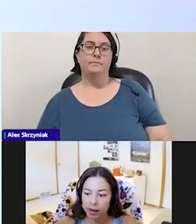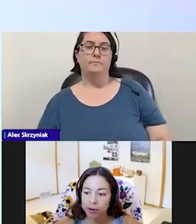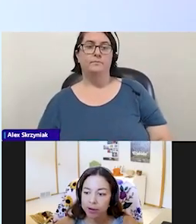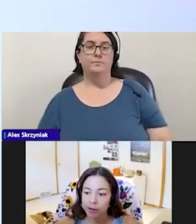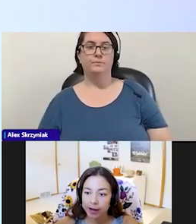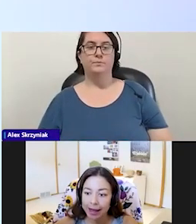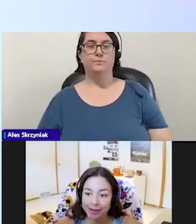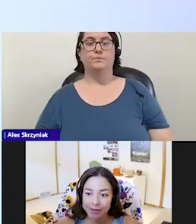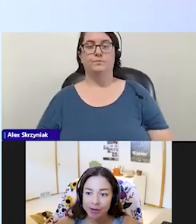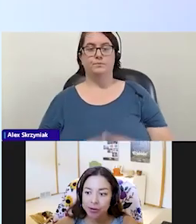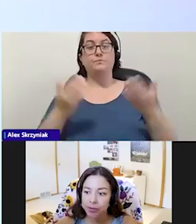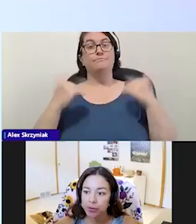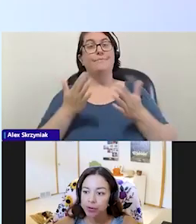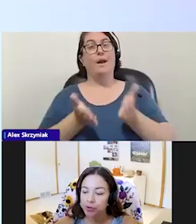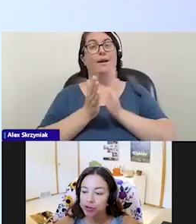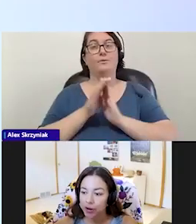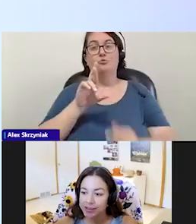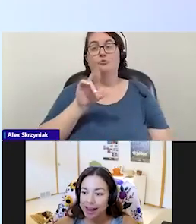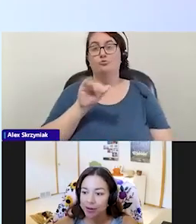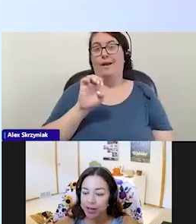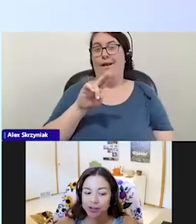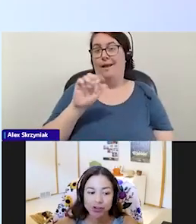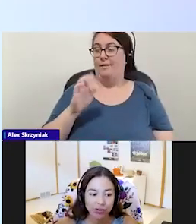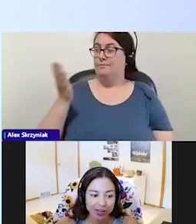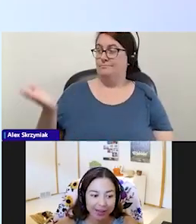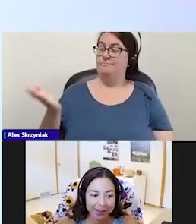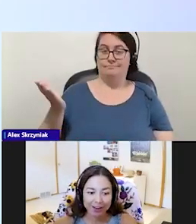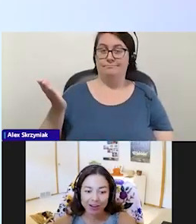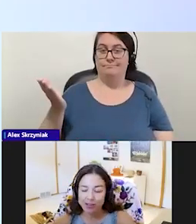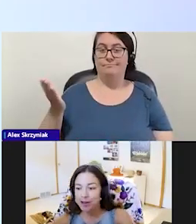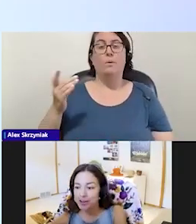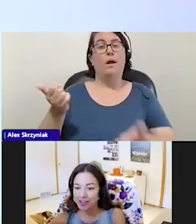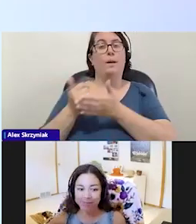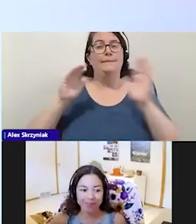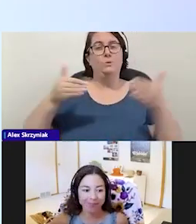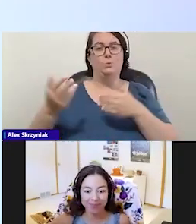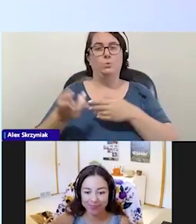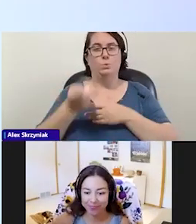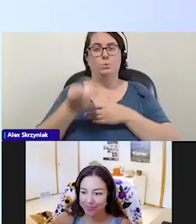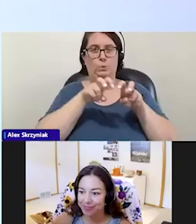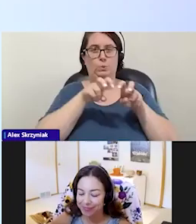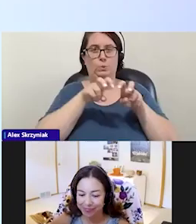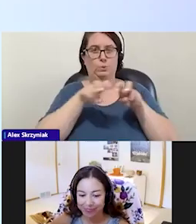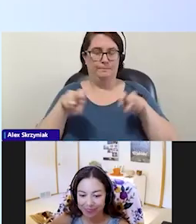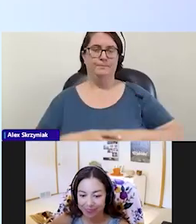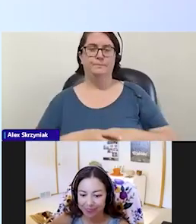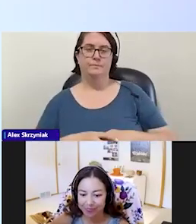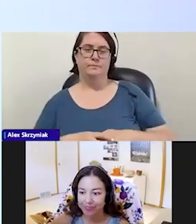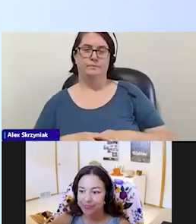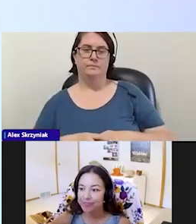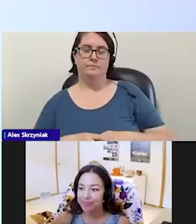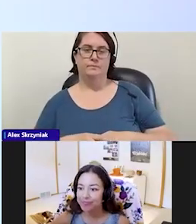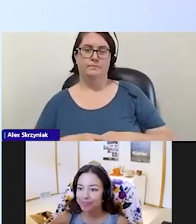I now welcome Rayanne, who will join us now in introducing our speakers. Thank you very